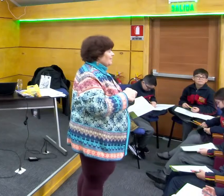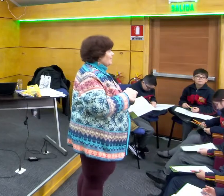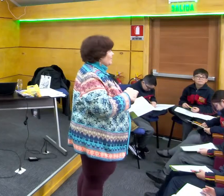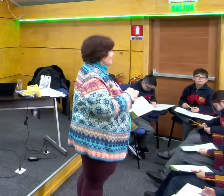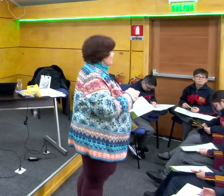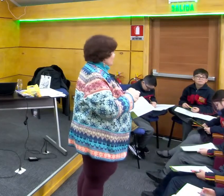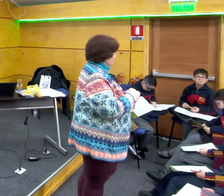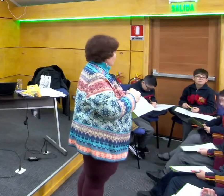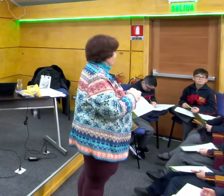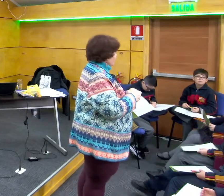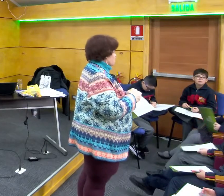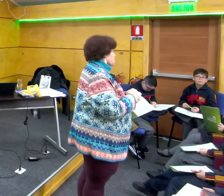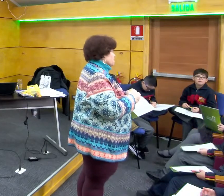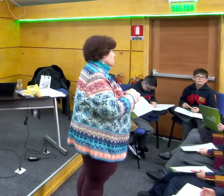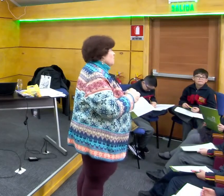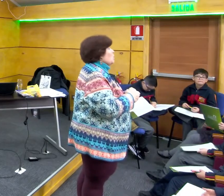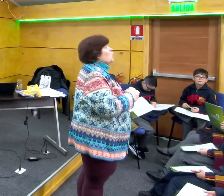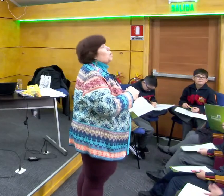Yeah.